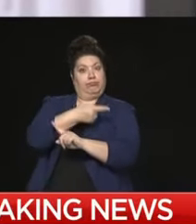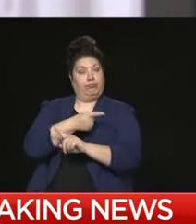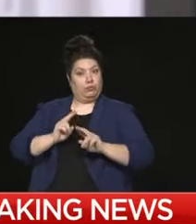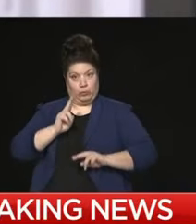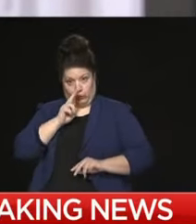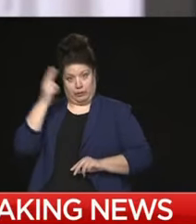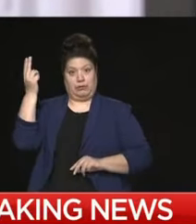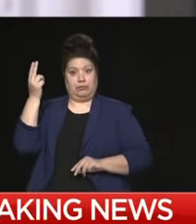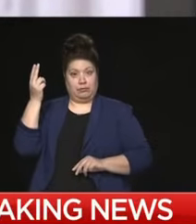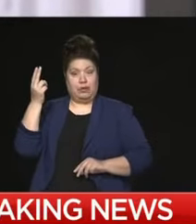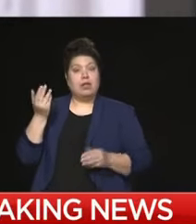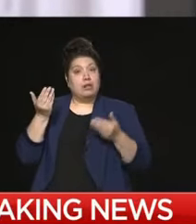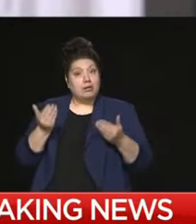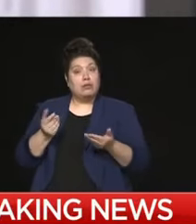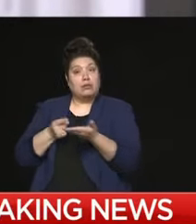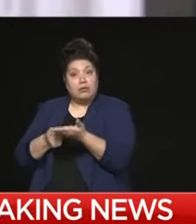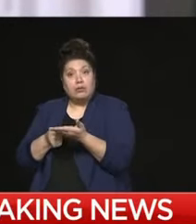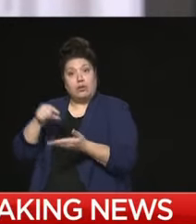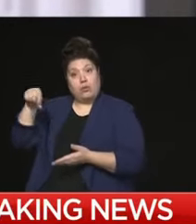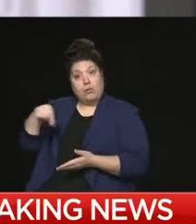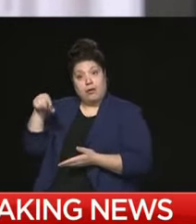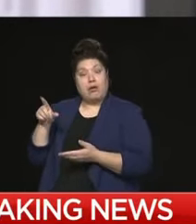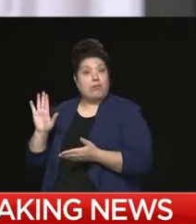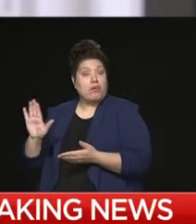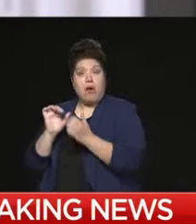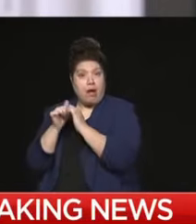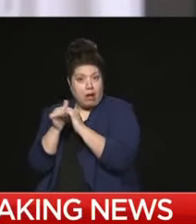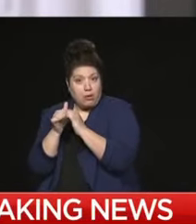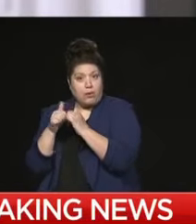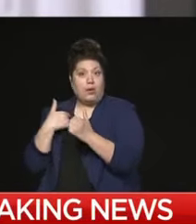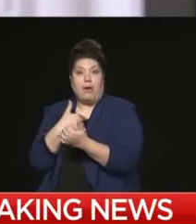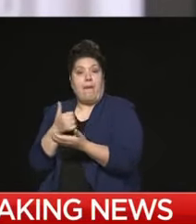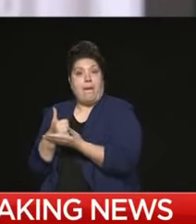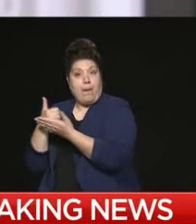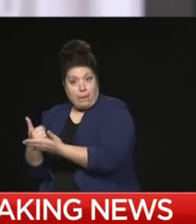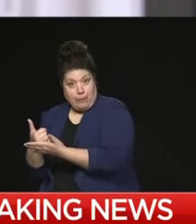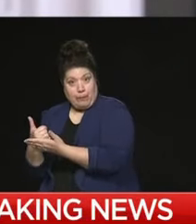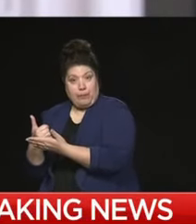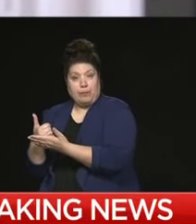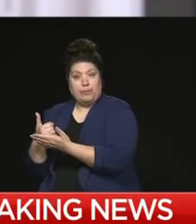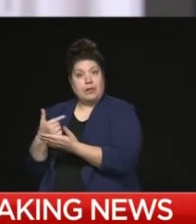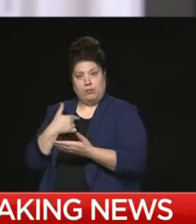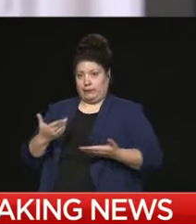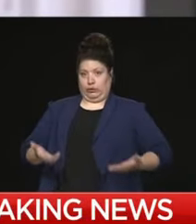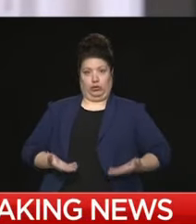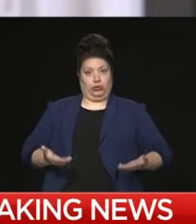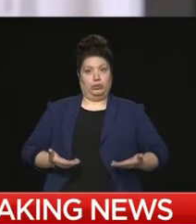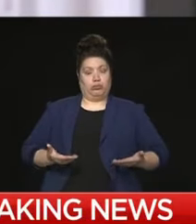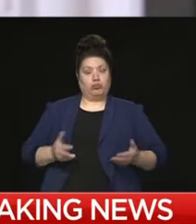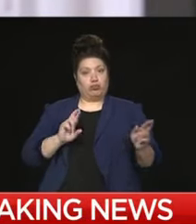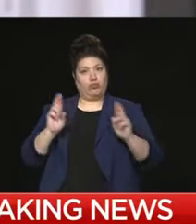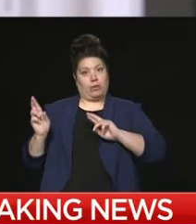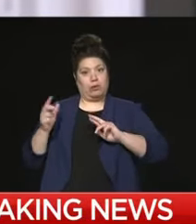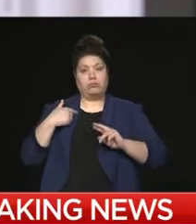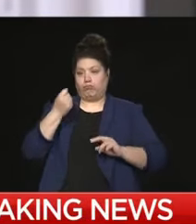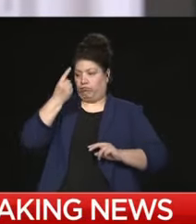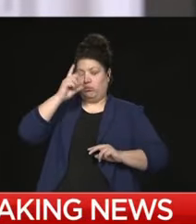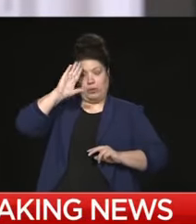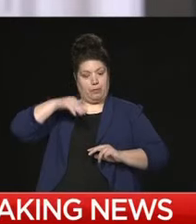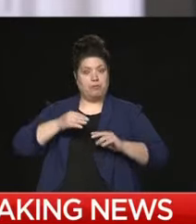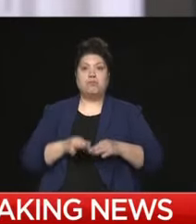so we are speaking with Quebec in order to figure out how best to help, but certainly we are there to help. We understand to what extent this